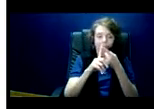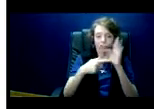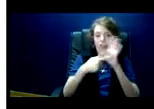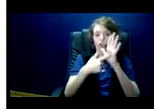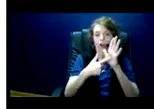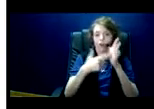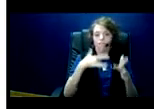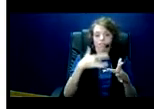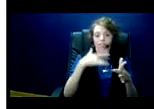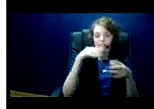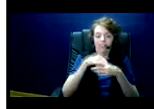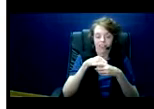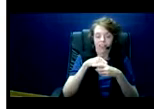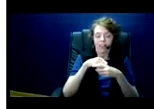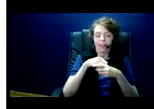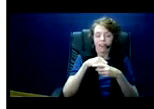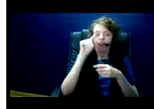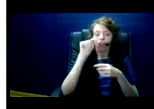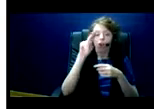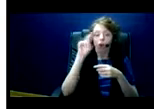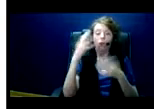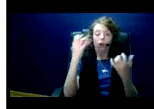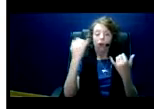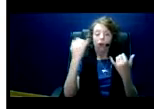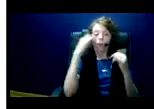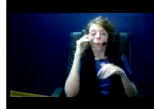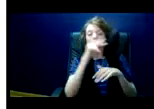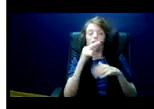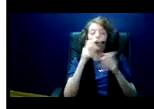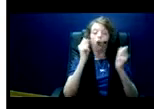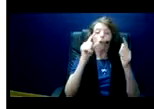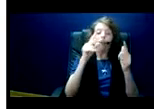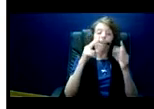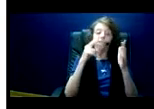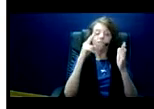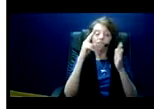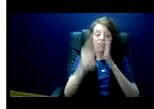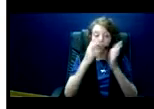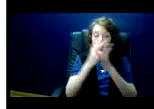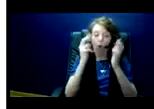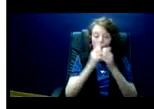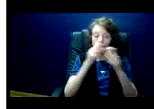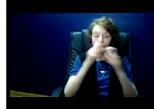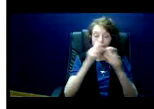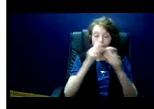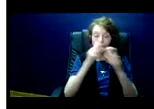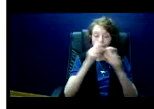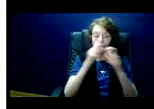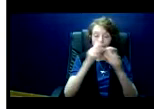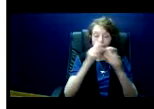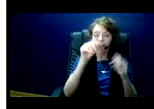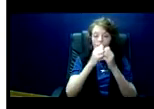virtual space. We also are about to watch a quick video with our teaching artist, Laura, who has provided varied physical